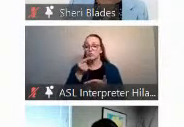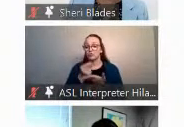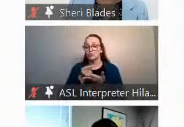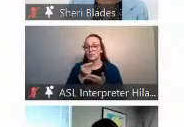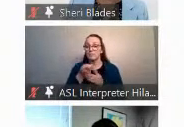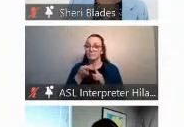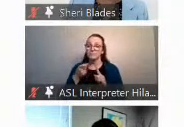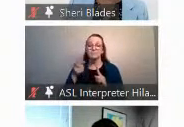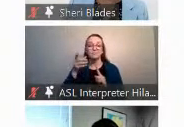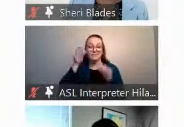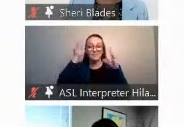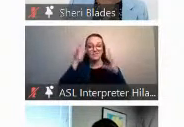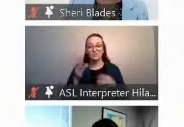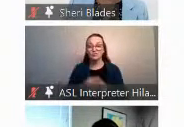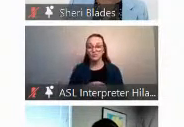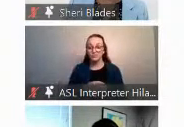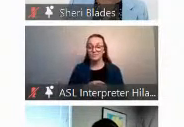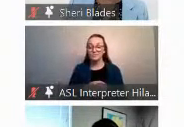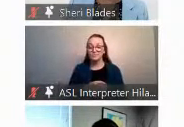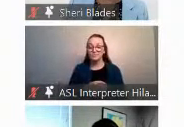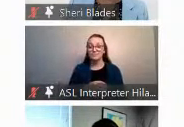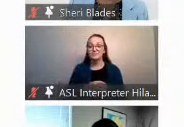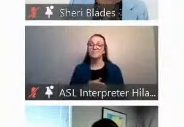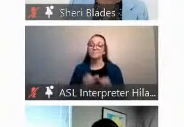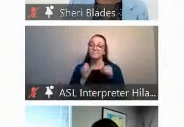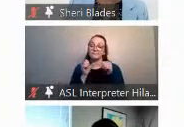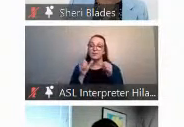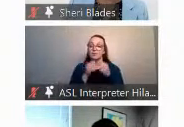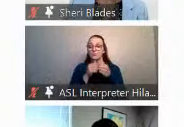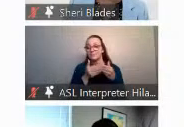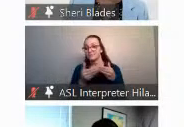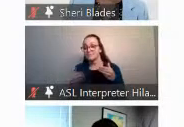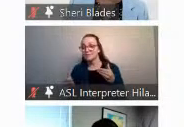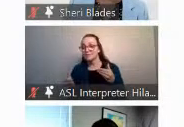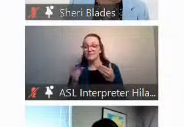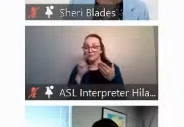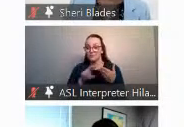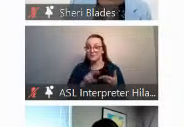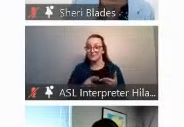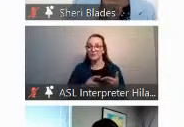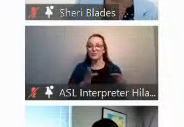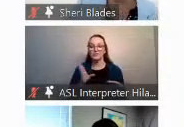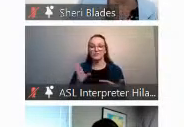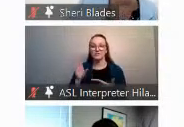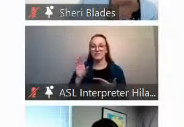teachers. To continue with the rest of the findings is Sherry Blades.